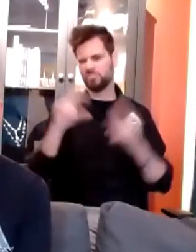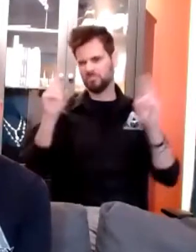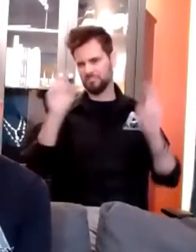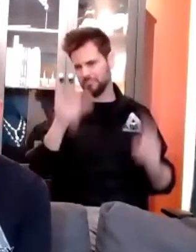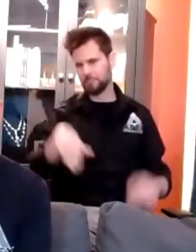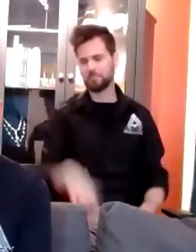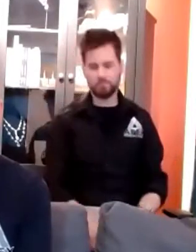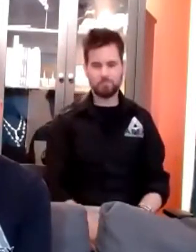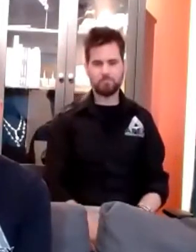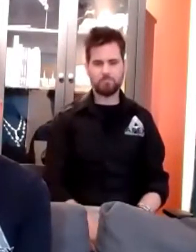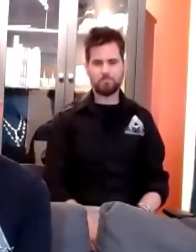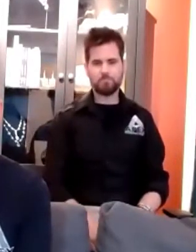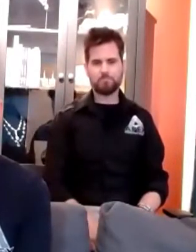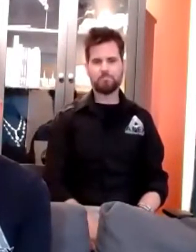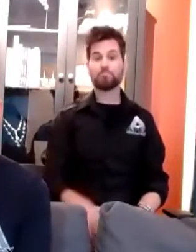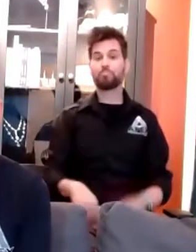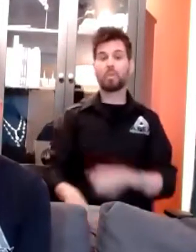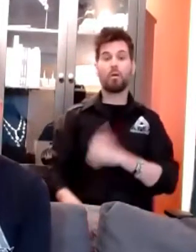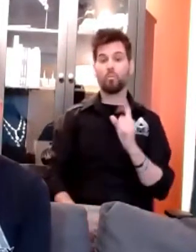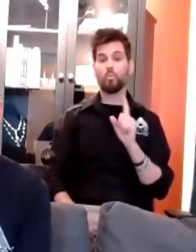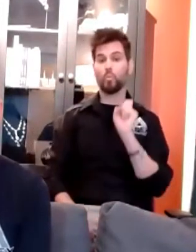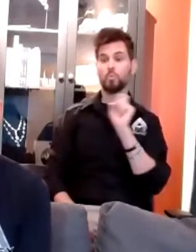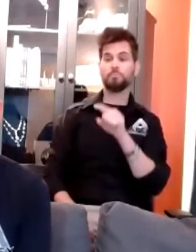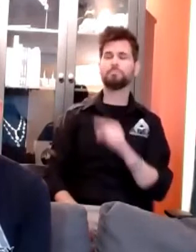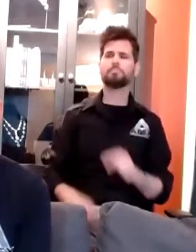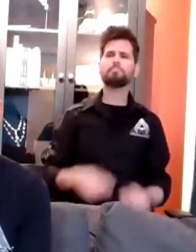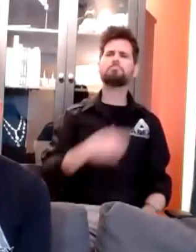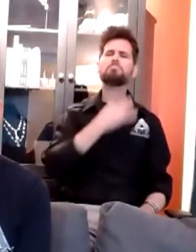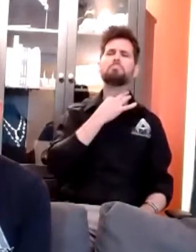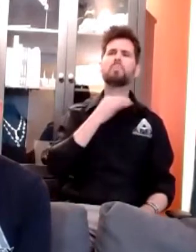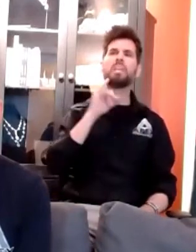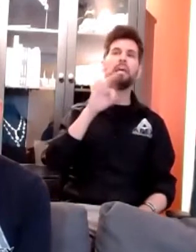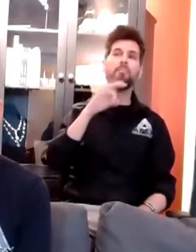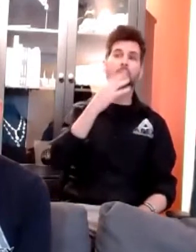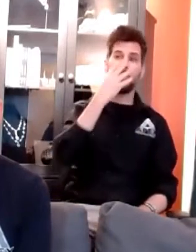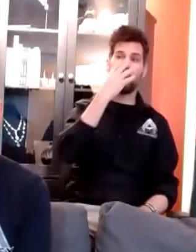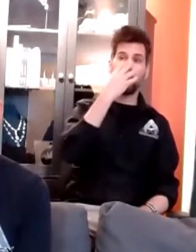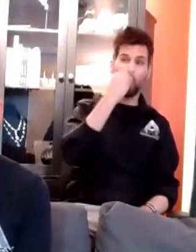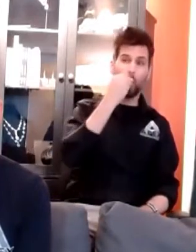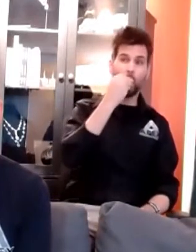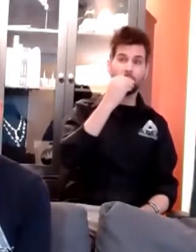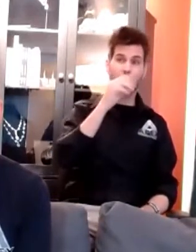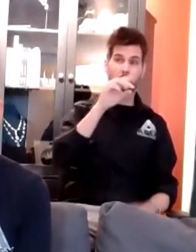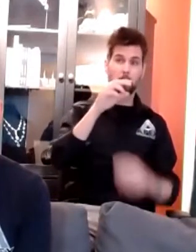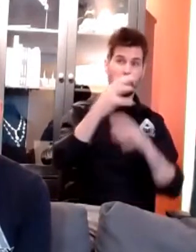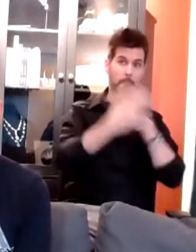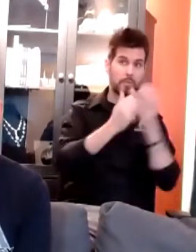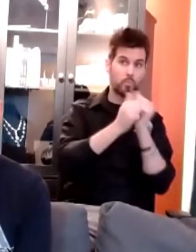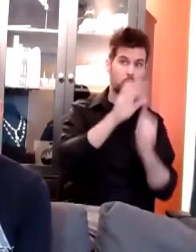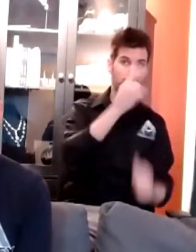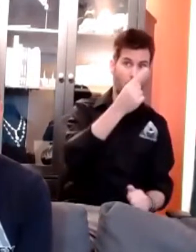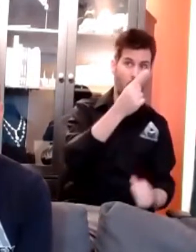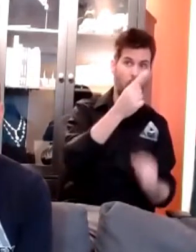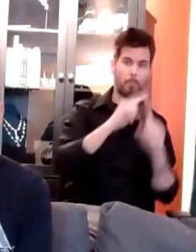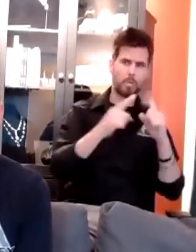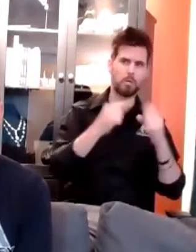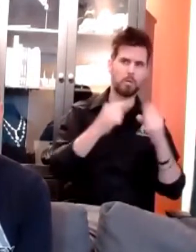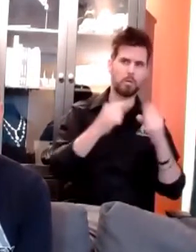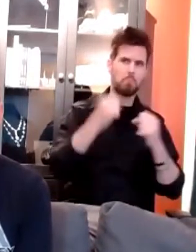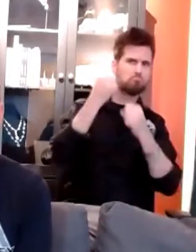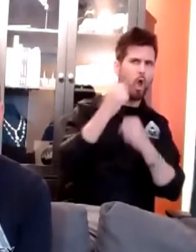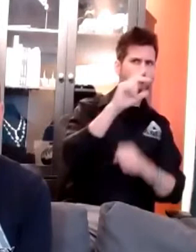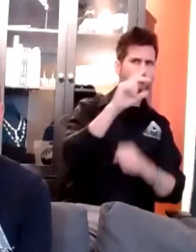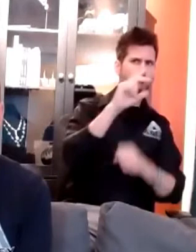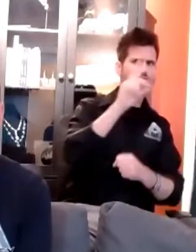diet different for a low content wolf dog versus a high content wolf dog? Go ahead,